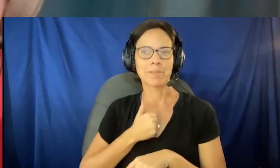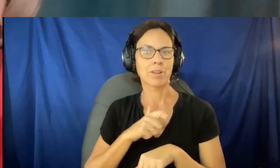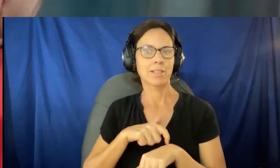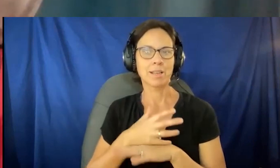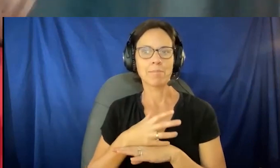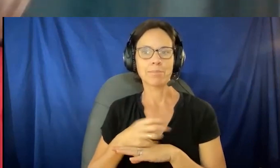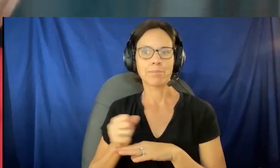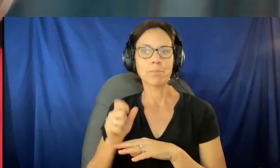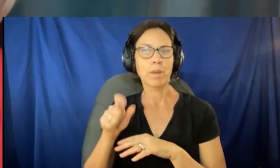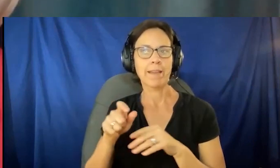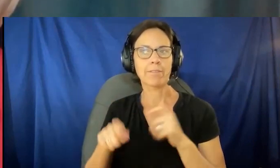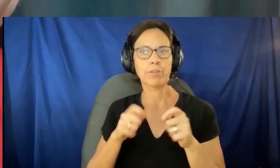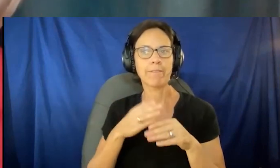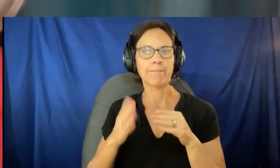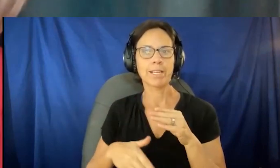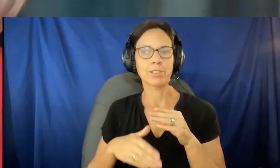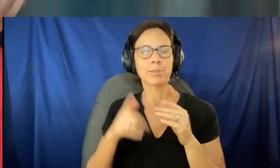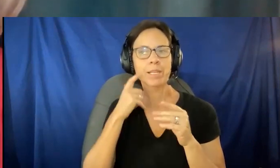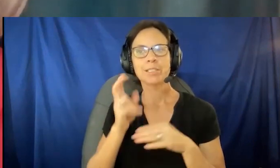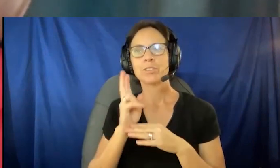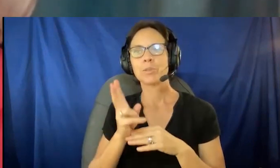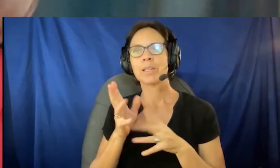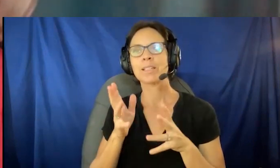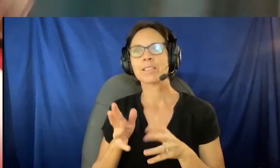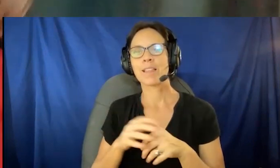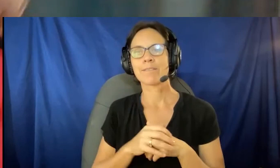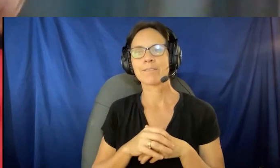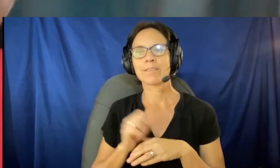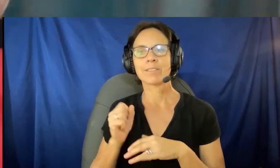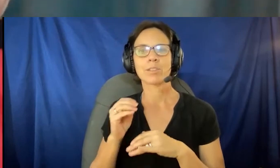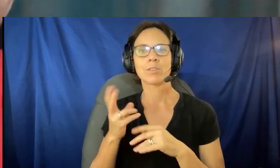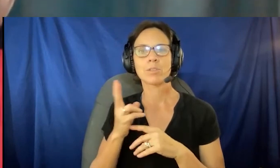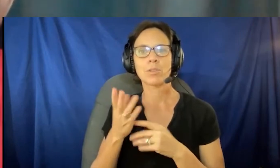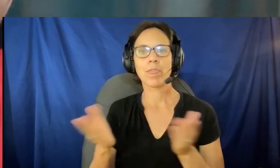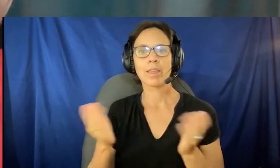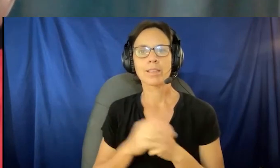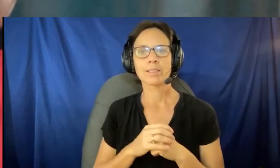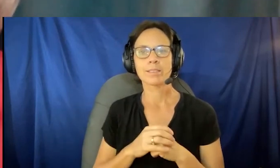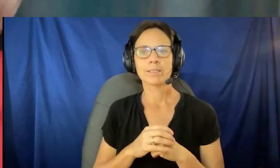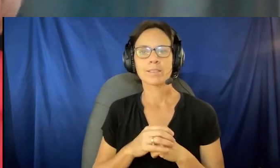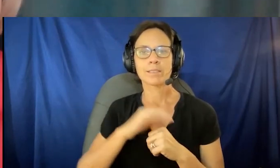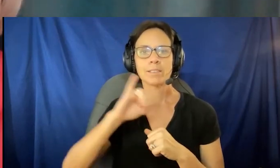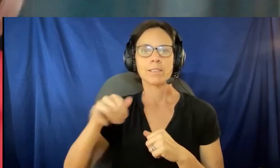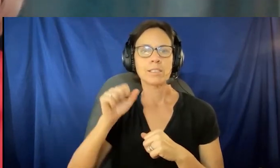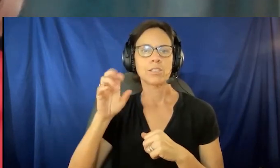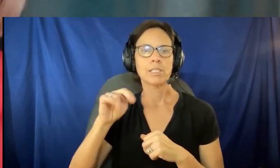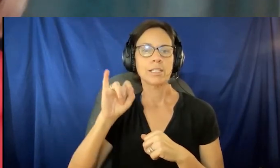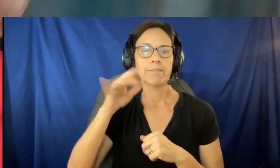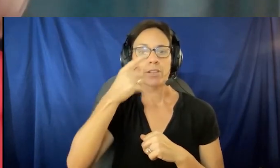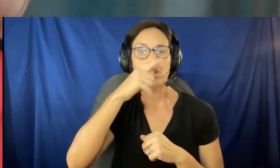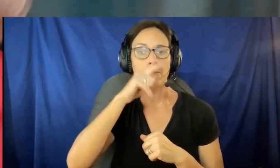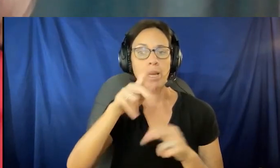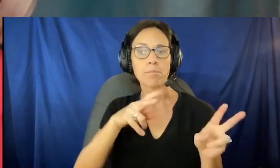up because we have just 2 minutes here. I'm going to, two things. There's a link. Jason, if you could post it again in the chat